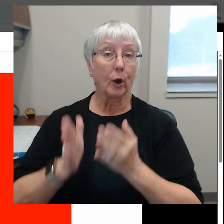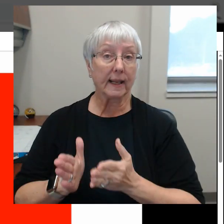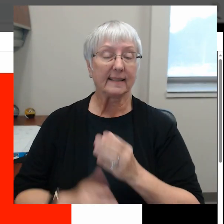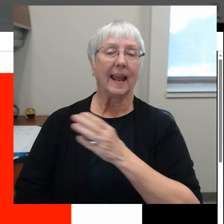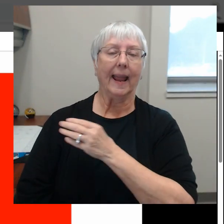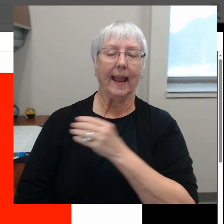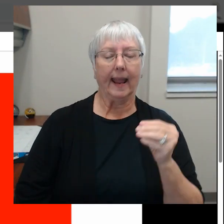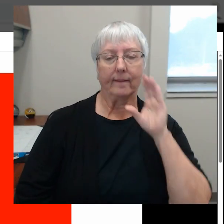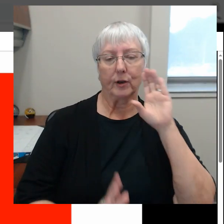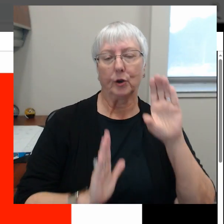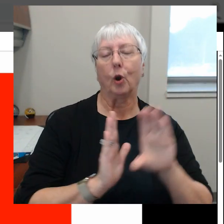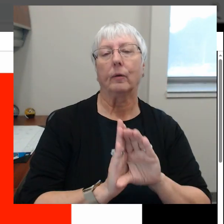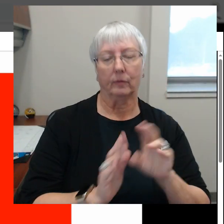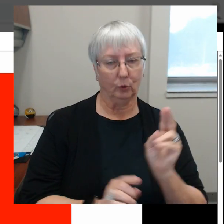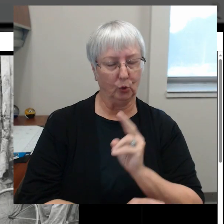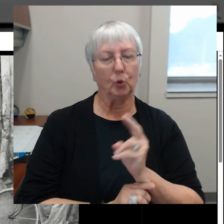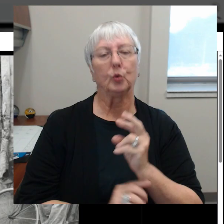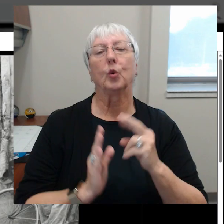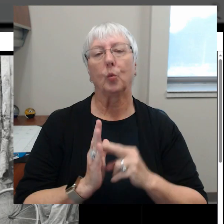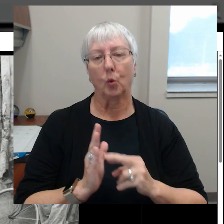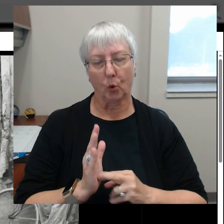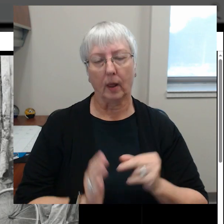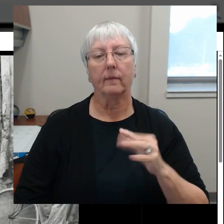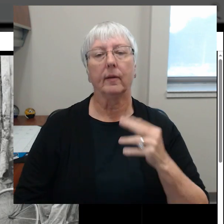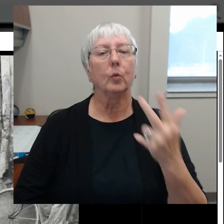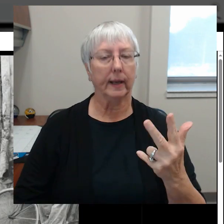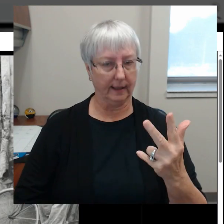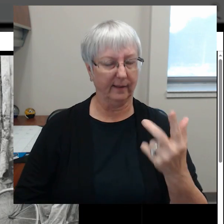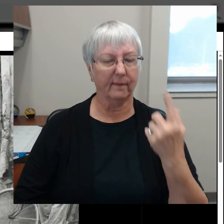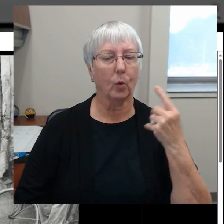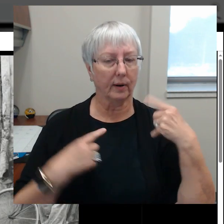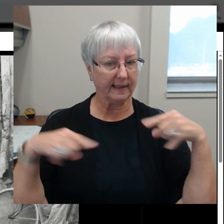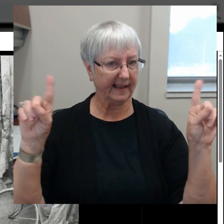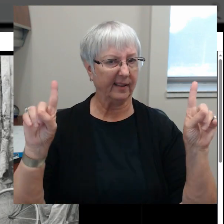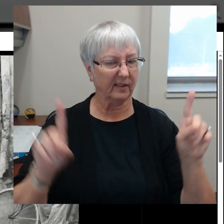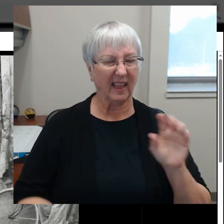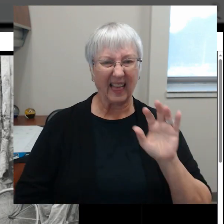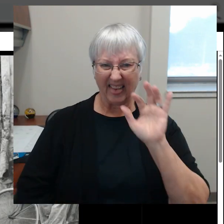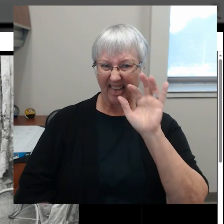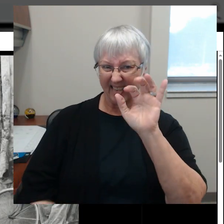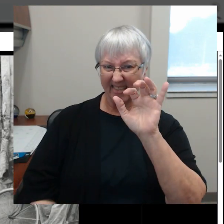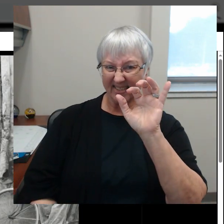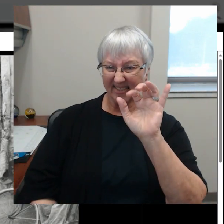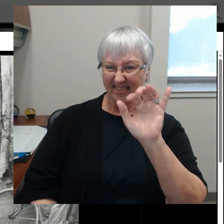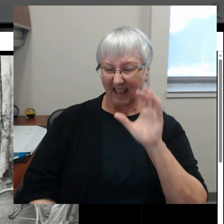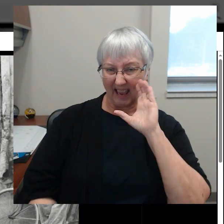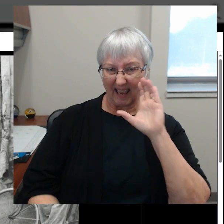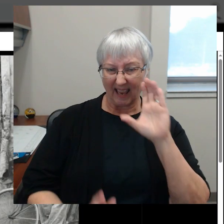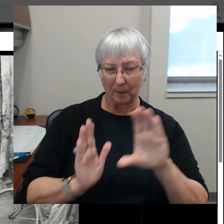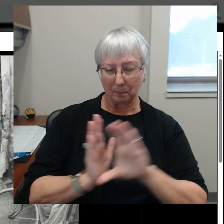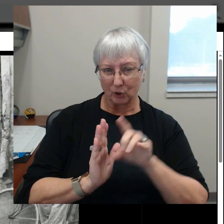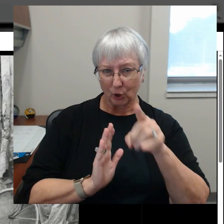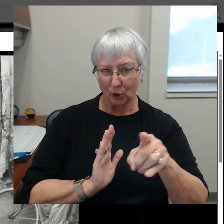of thirds to great success. A static image is brought to life by rearranging the composition